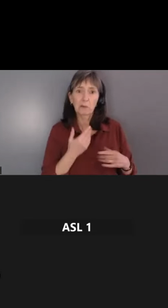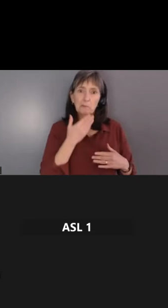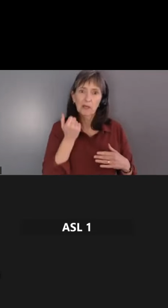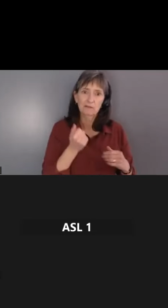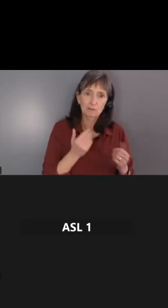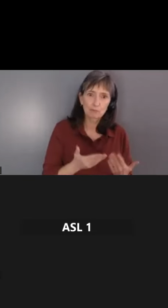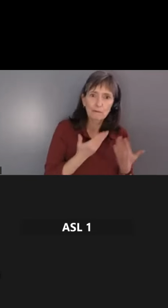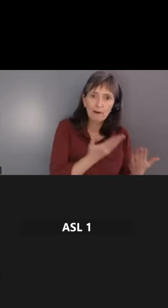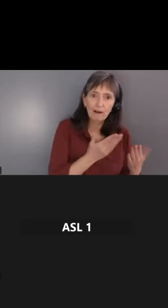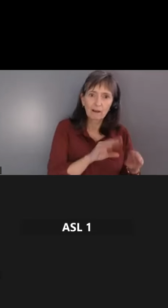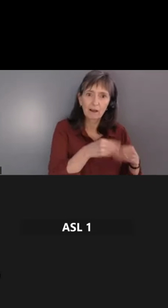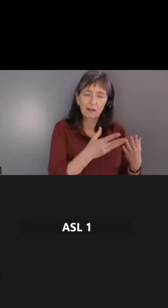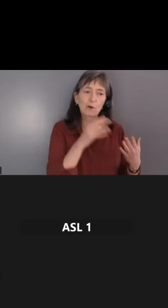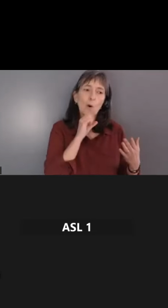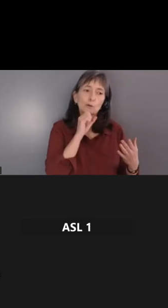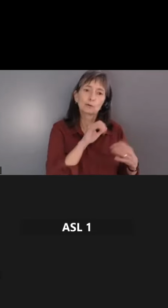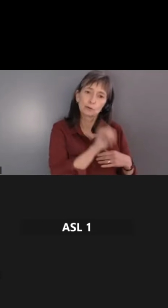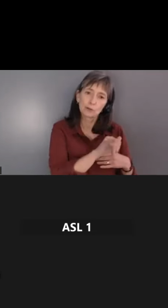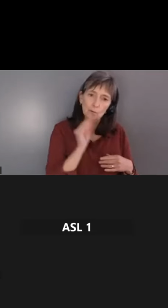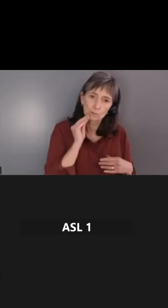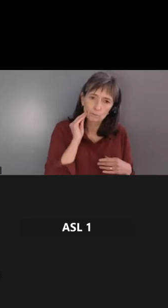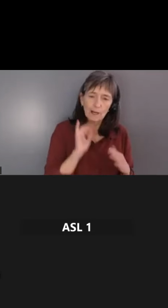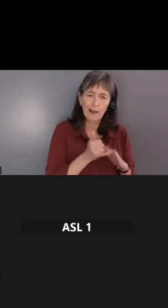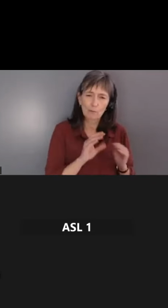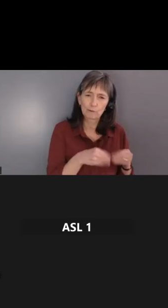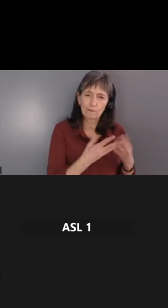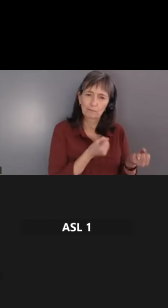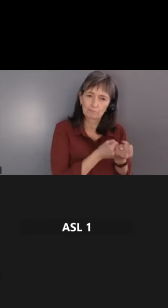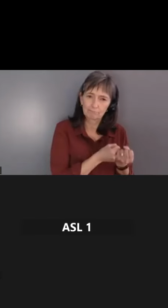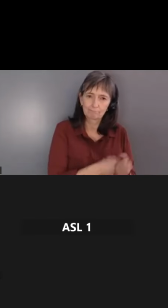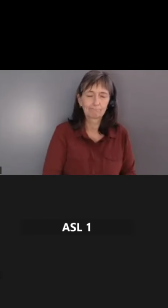older Canadians to age in their own homes.